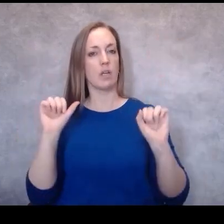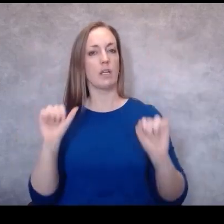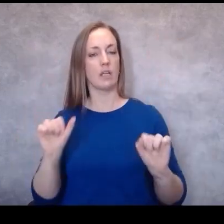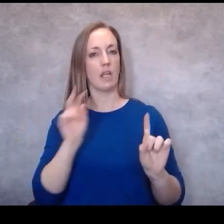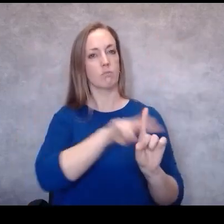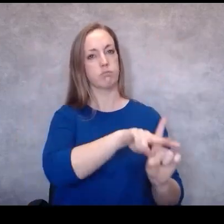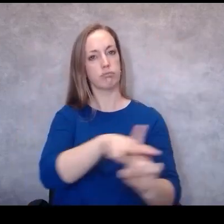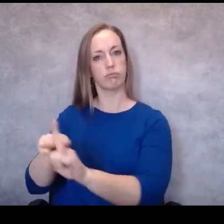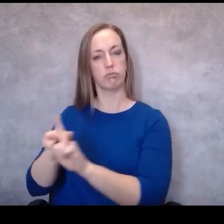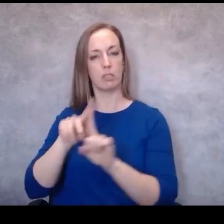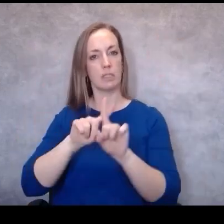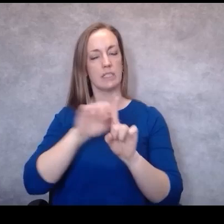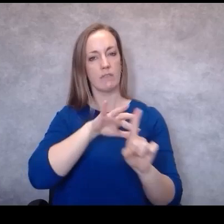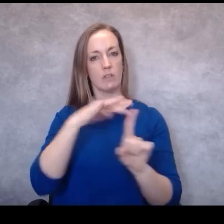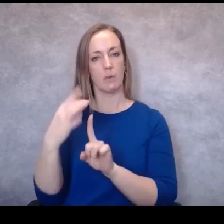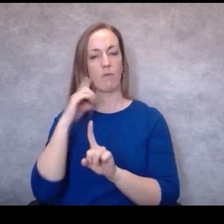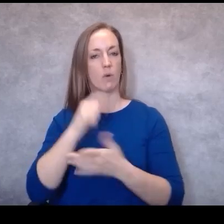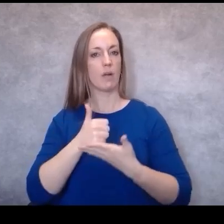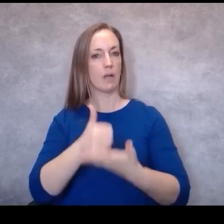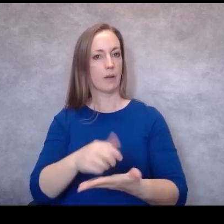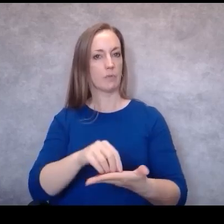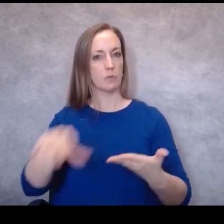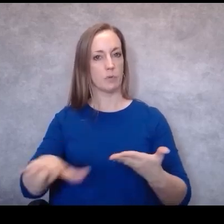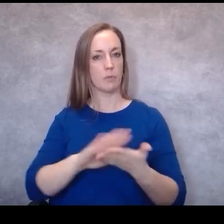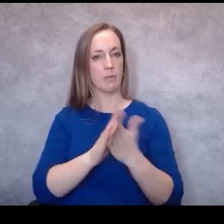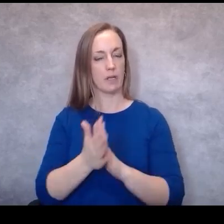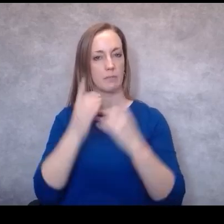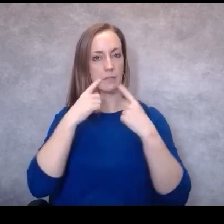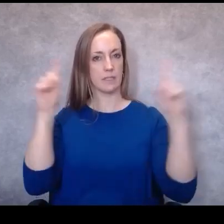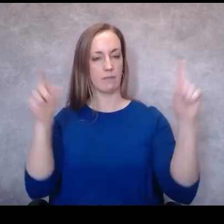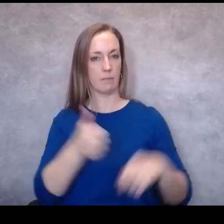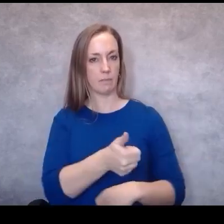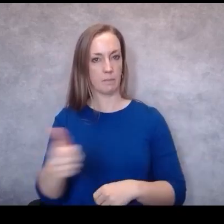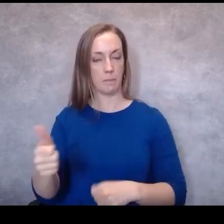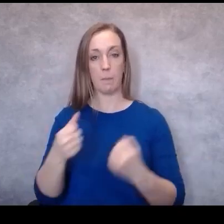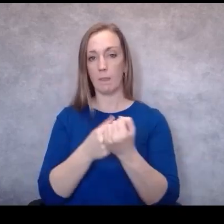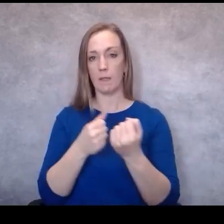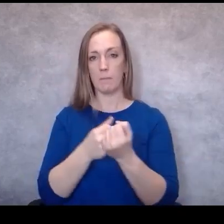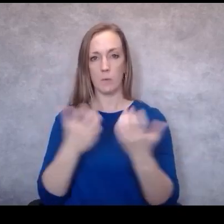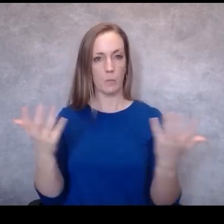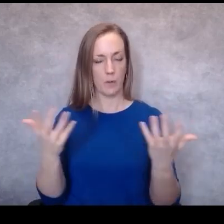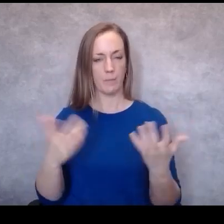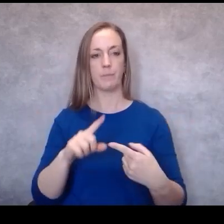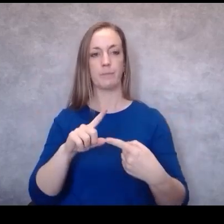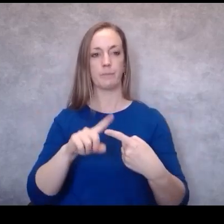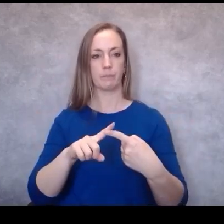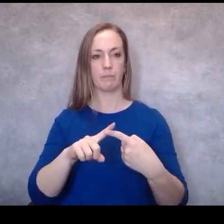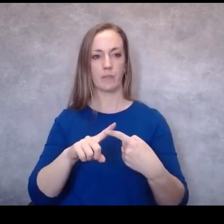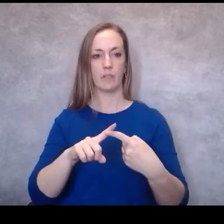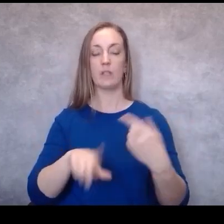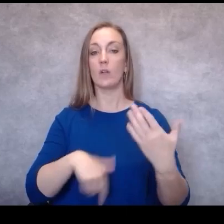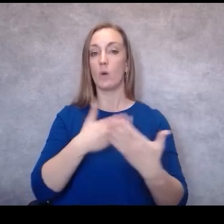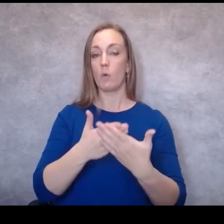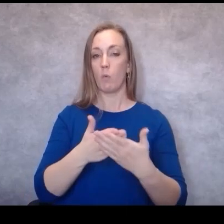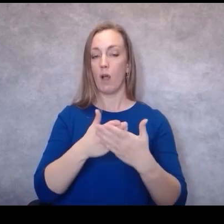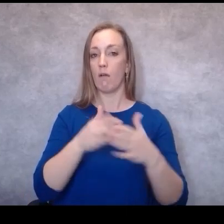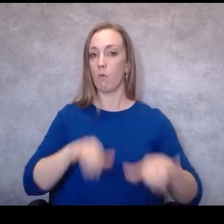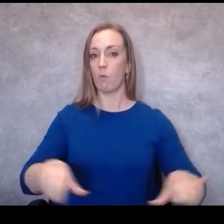across settings to help students be successful. These supports include a structured arrival